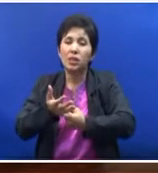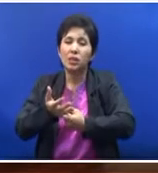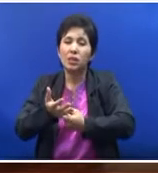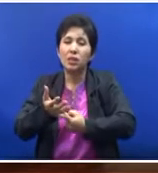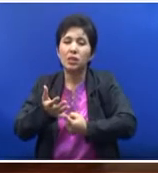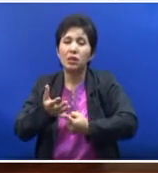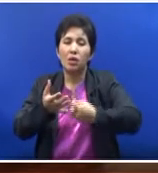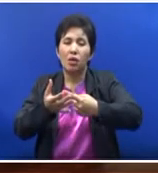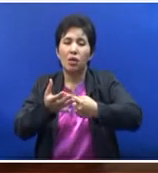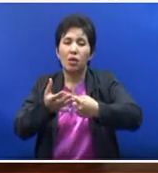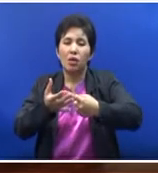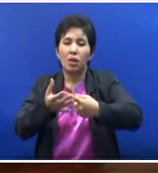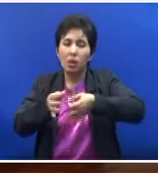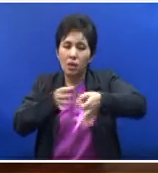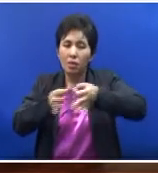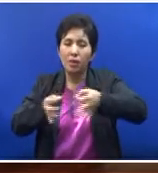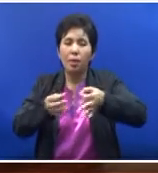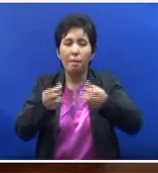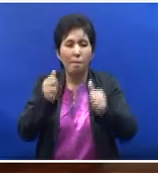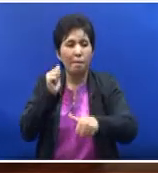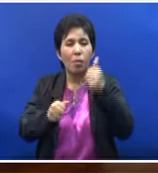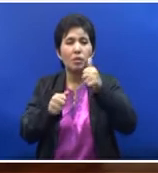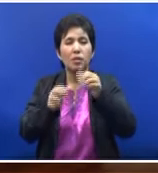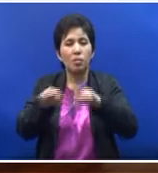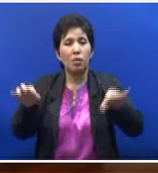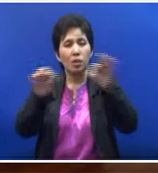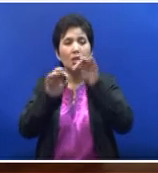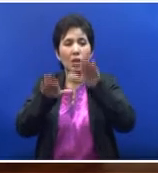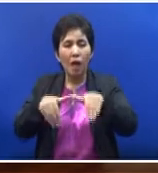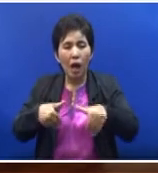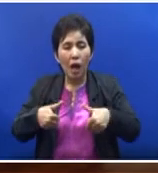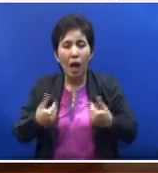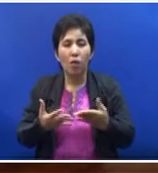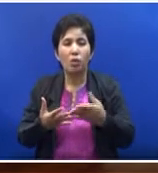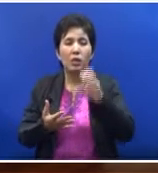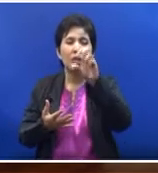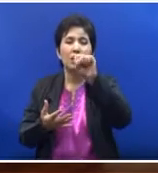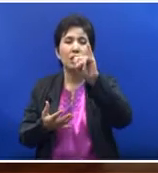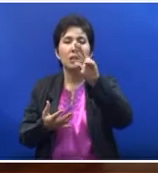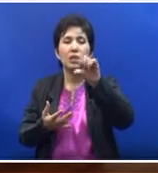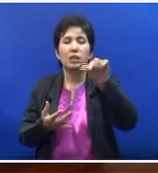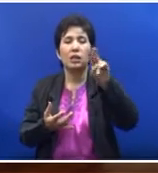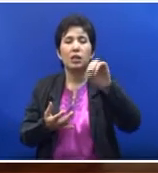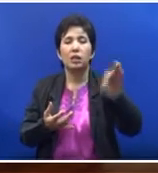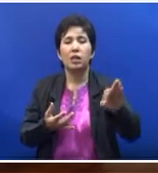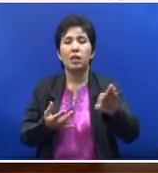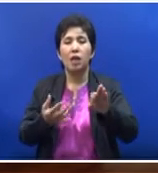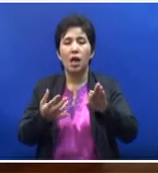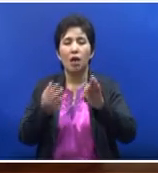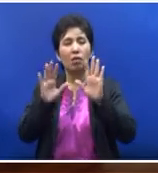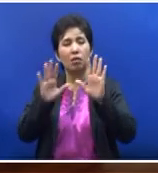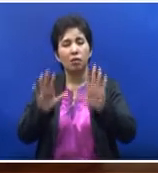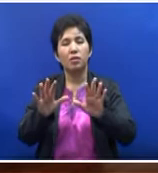in interpreting the dreams, and the most important thing they want to see how significant dream interpretations for